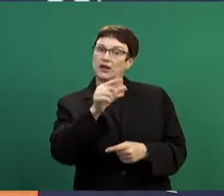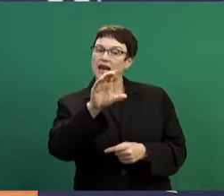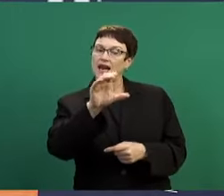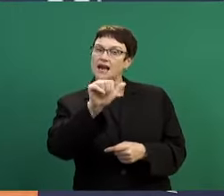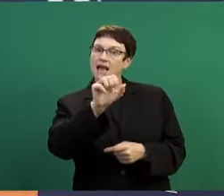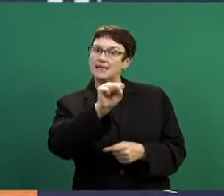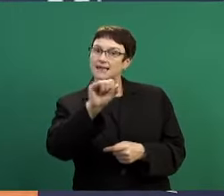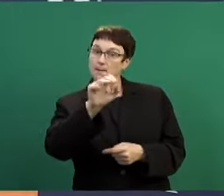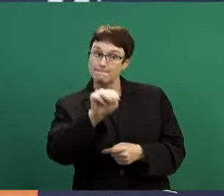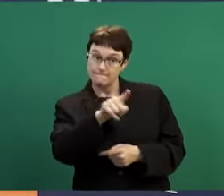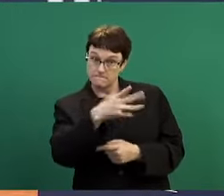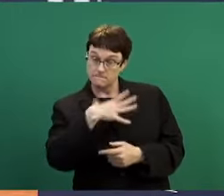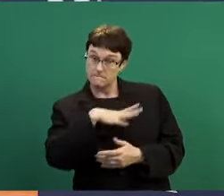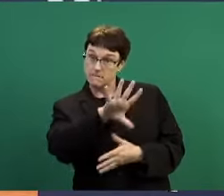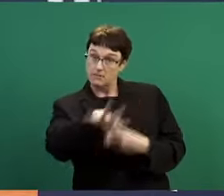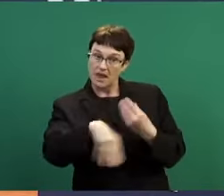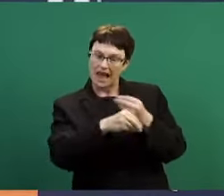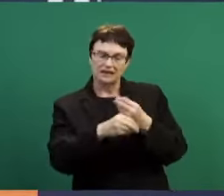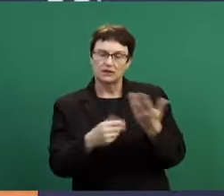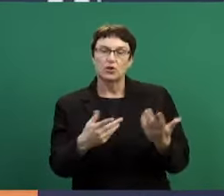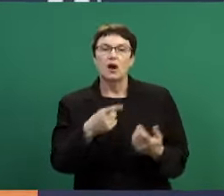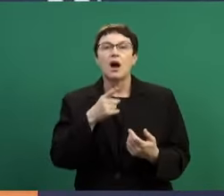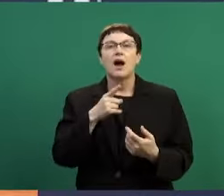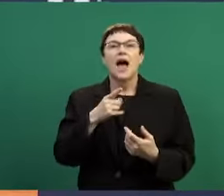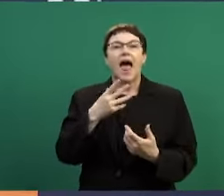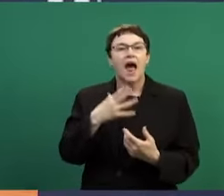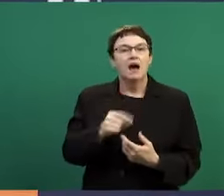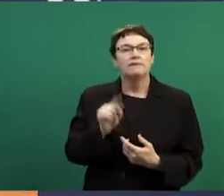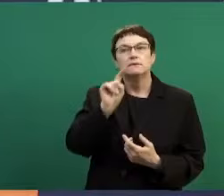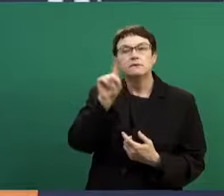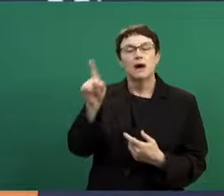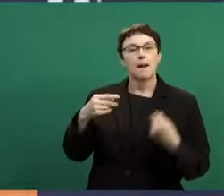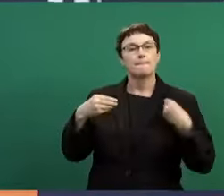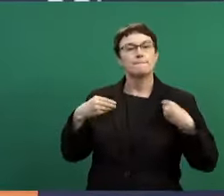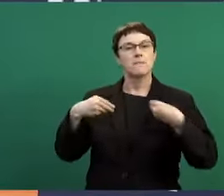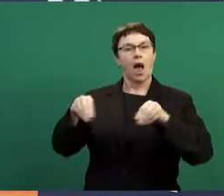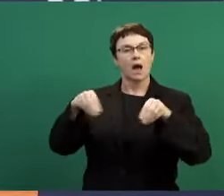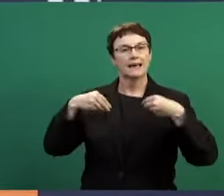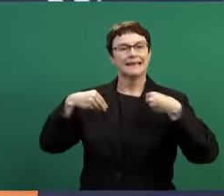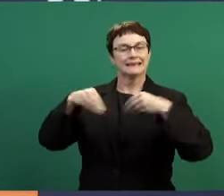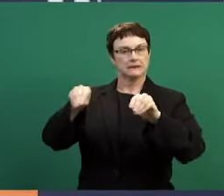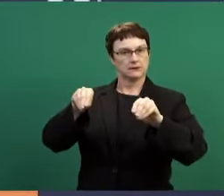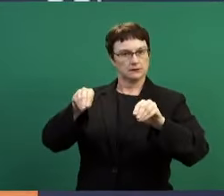committee called the Markets Committee. Their job is to worry about